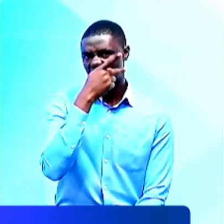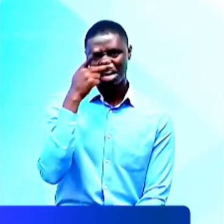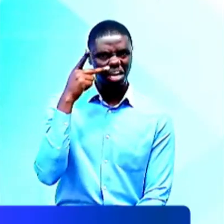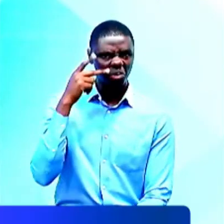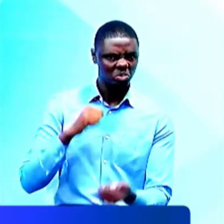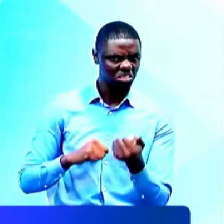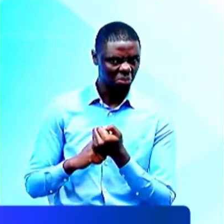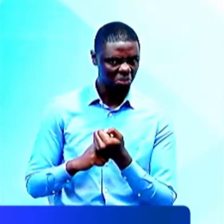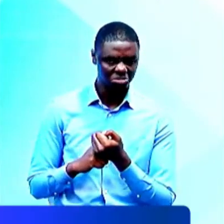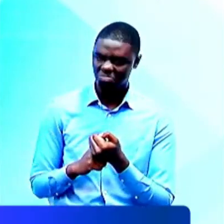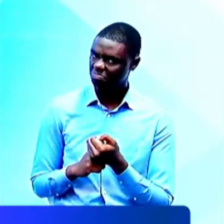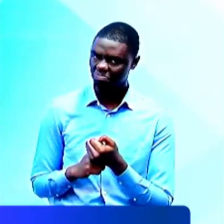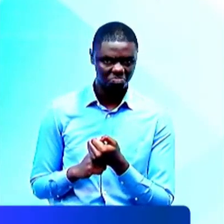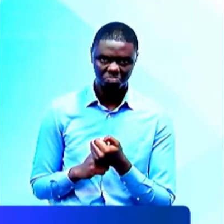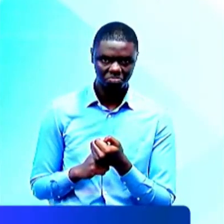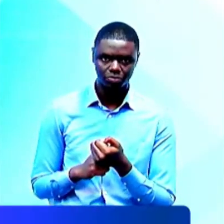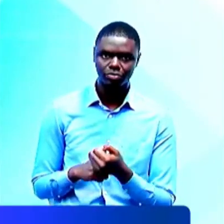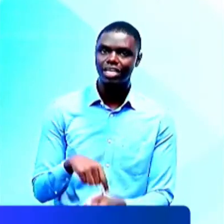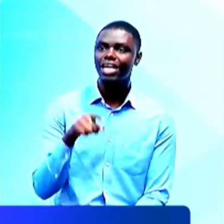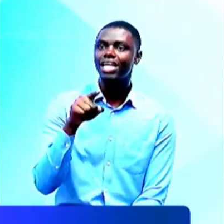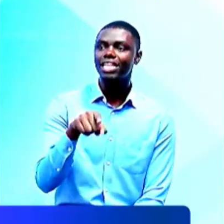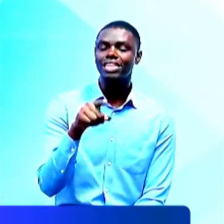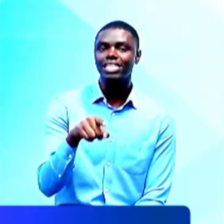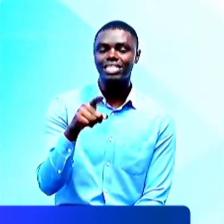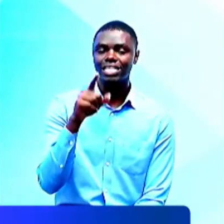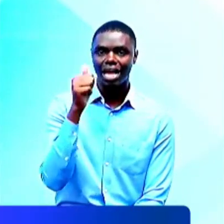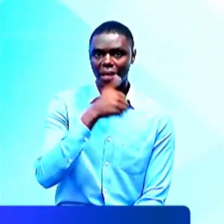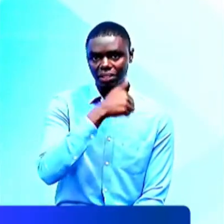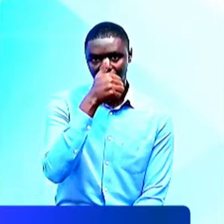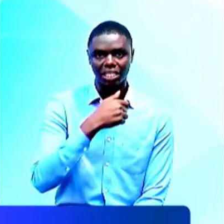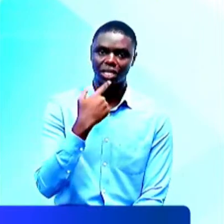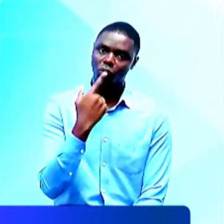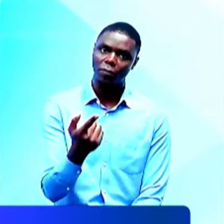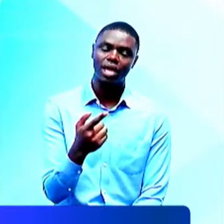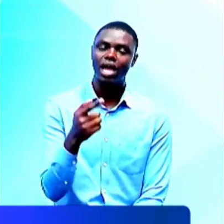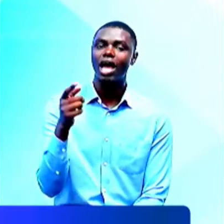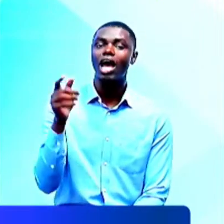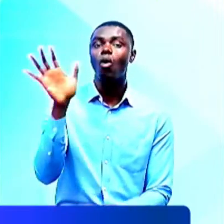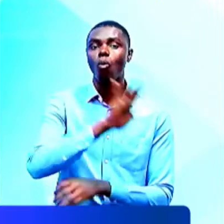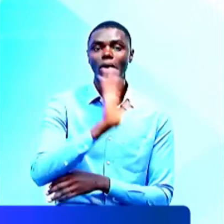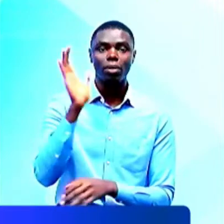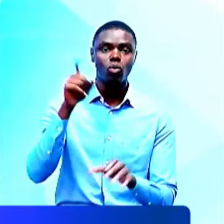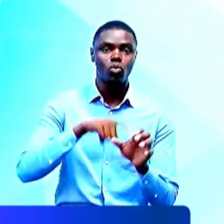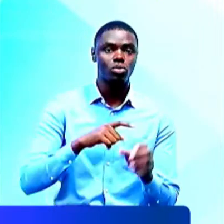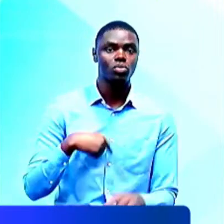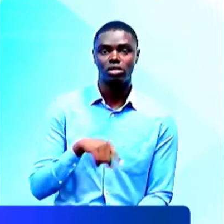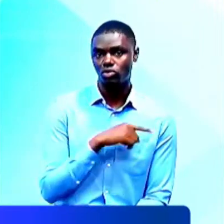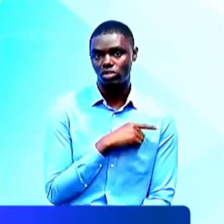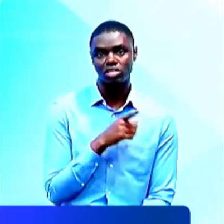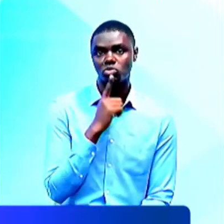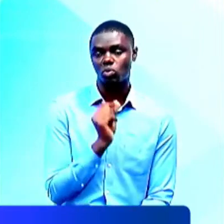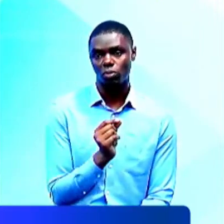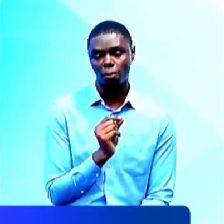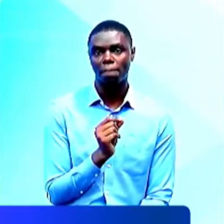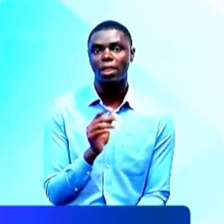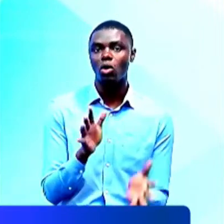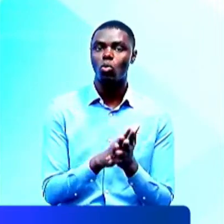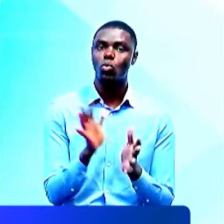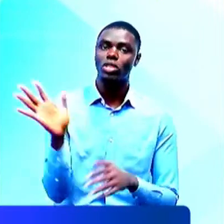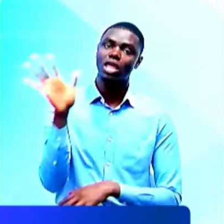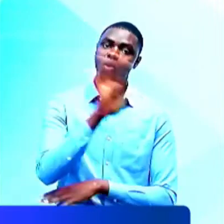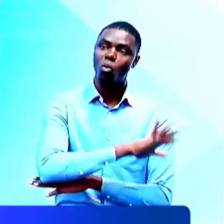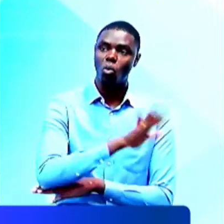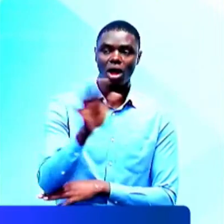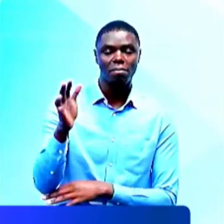them, there's actually a Syria, I'm telling you, that Wiper will join us. So with Wiper, we